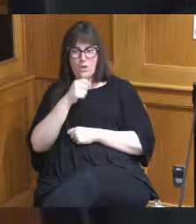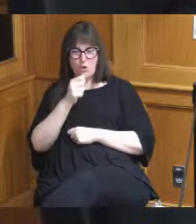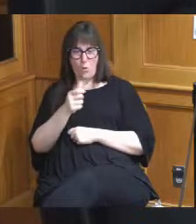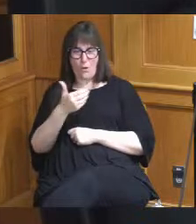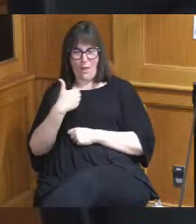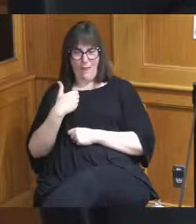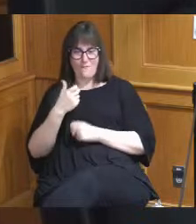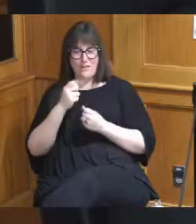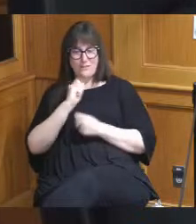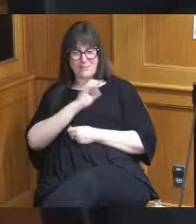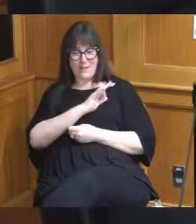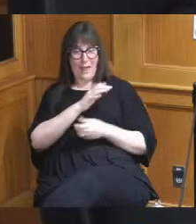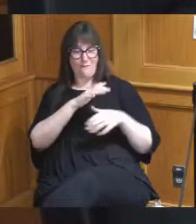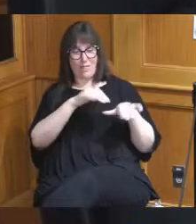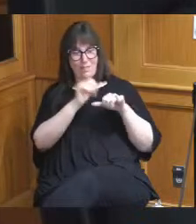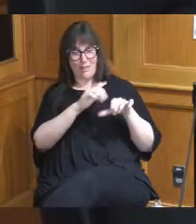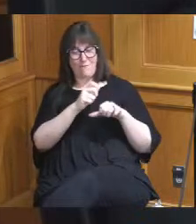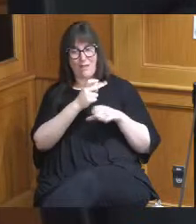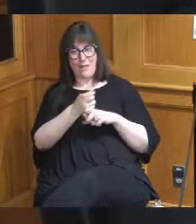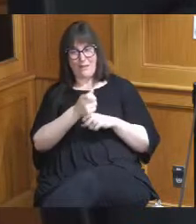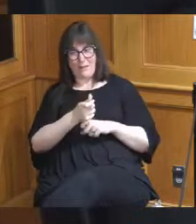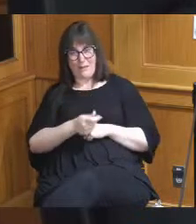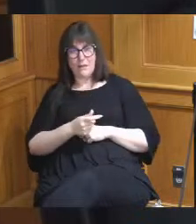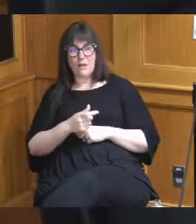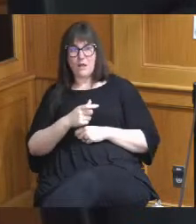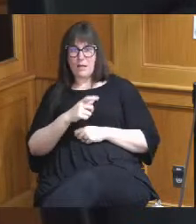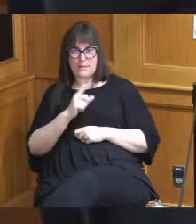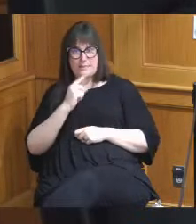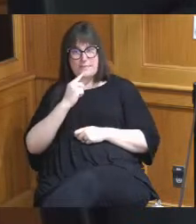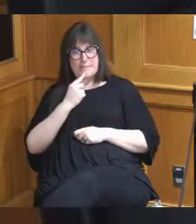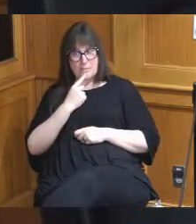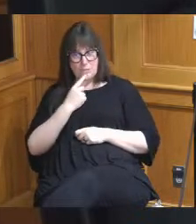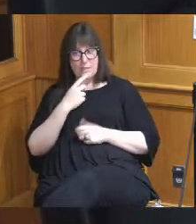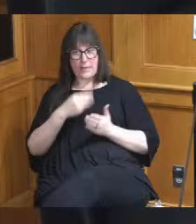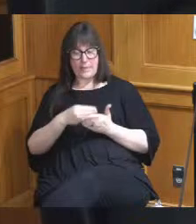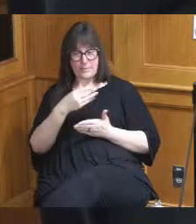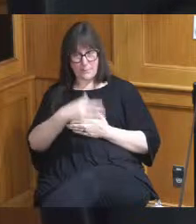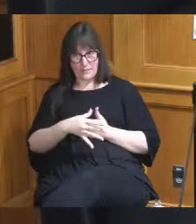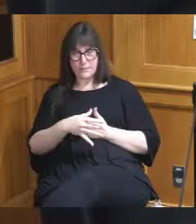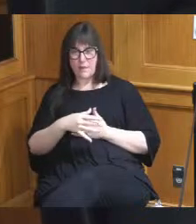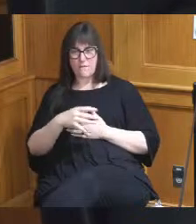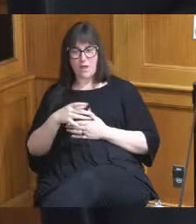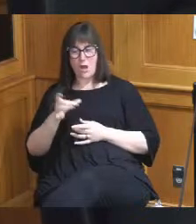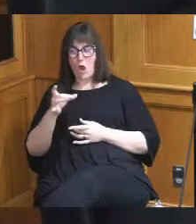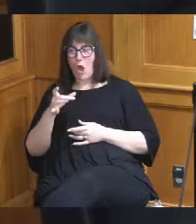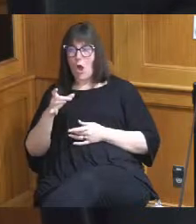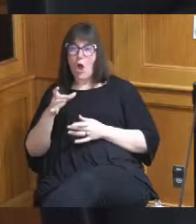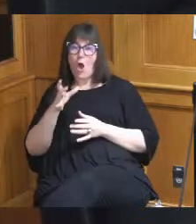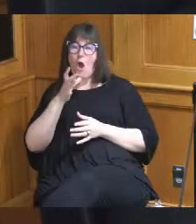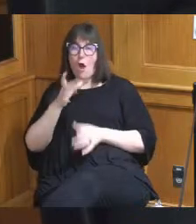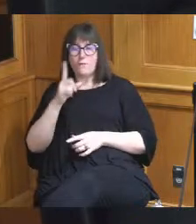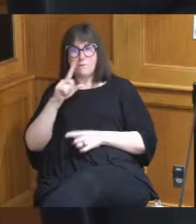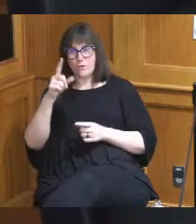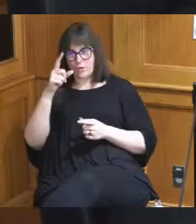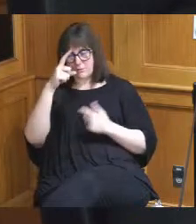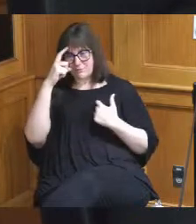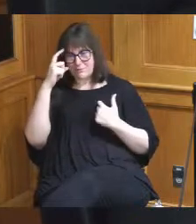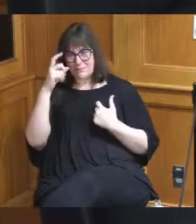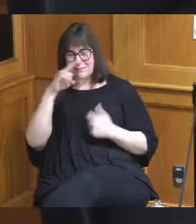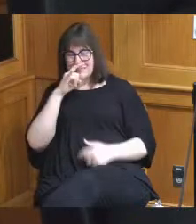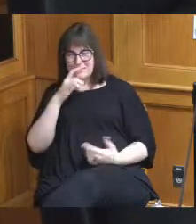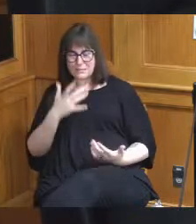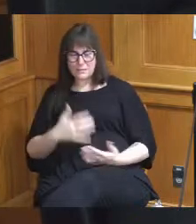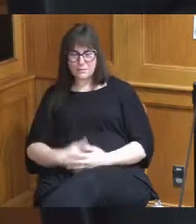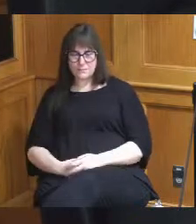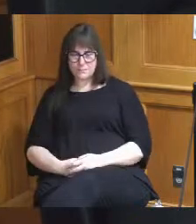we used to have, Absolutely. Like leaving every year. It's extremely expensive and terrible for kids. Absolutely. Right? So, okay, with something else to track though,